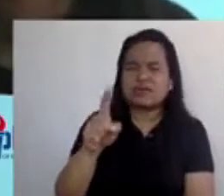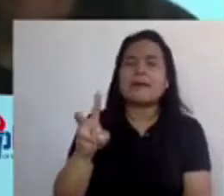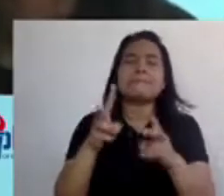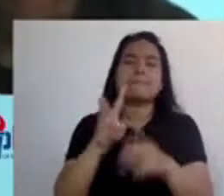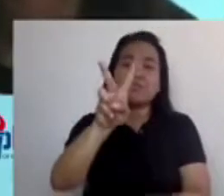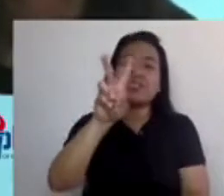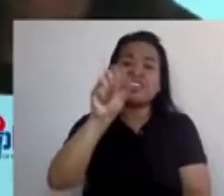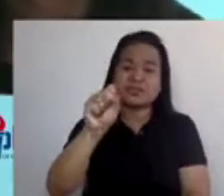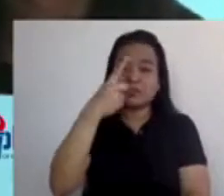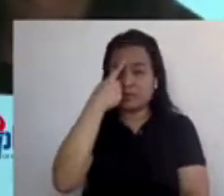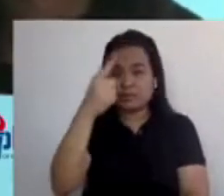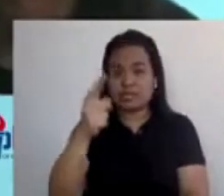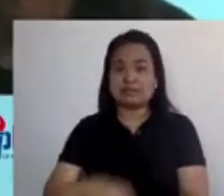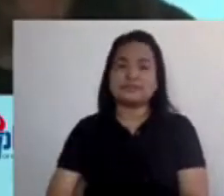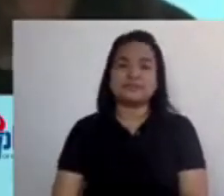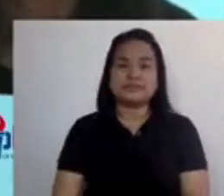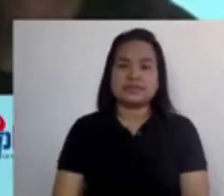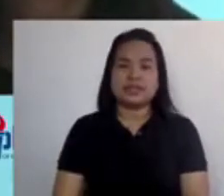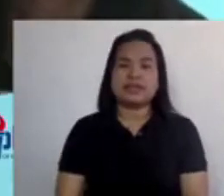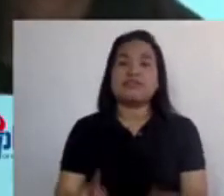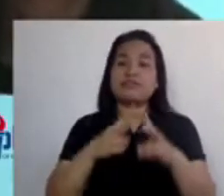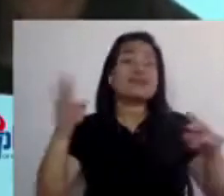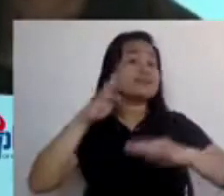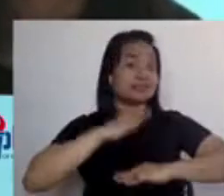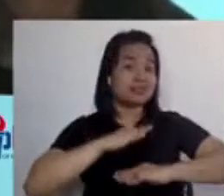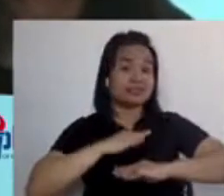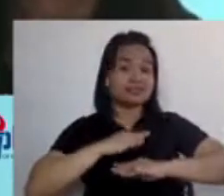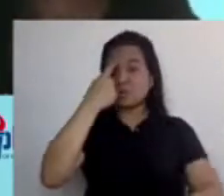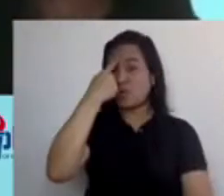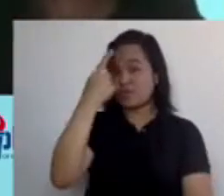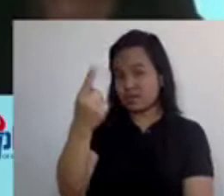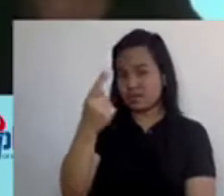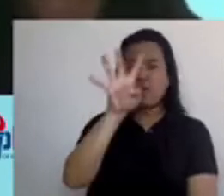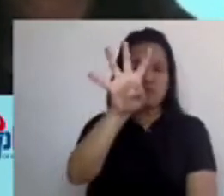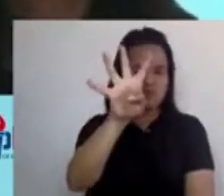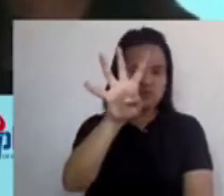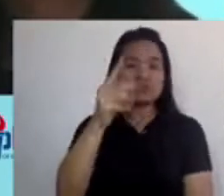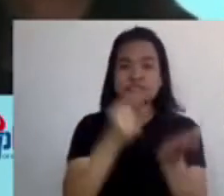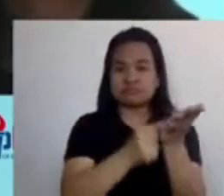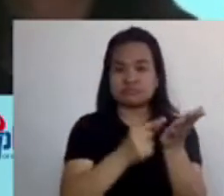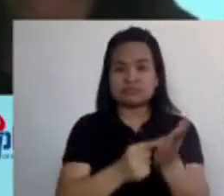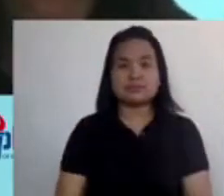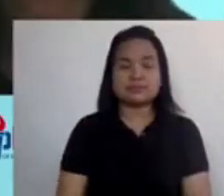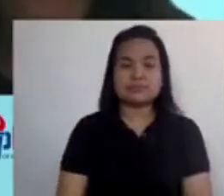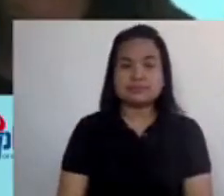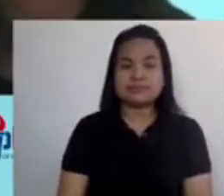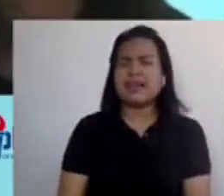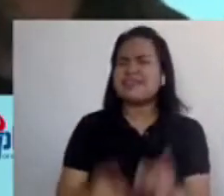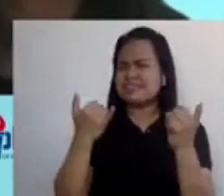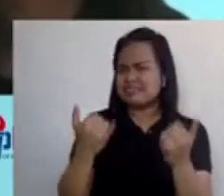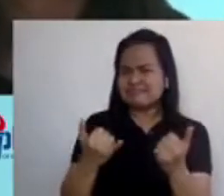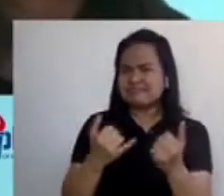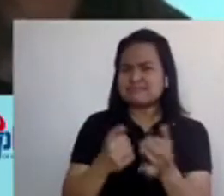multiple documented feedback, then that will only get you a rating of 4. Now, if you cannot provide